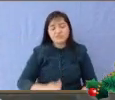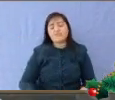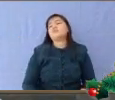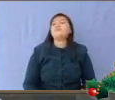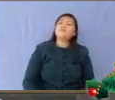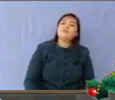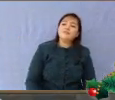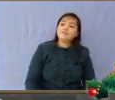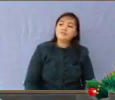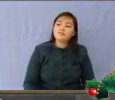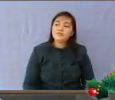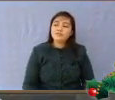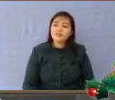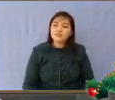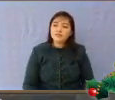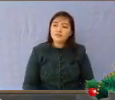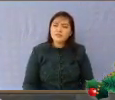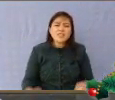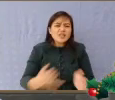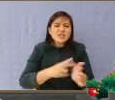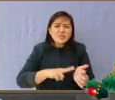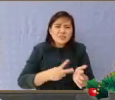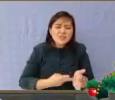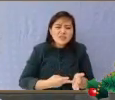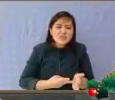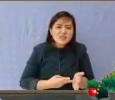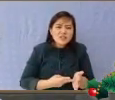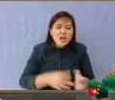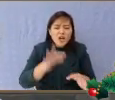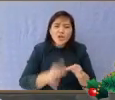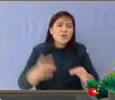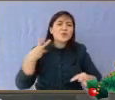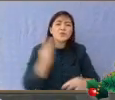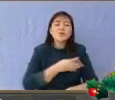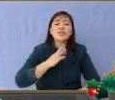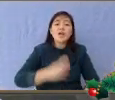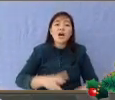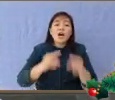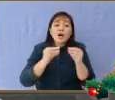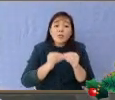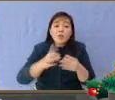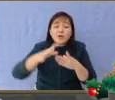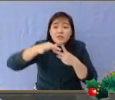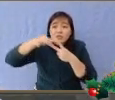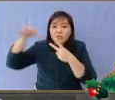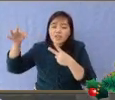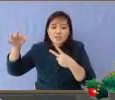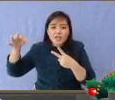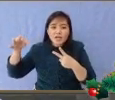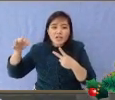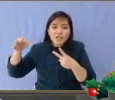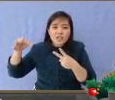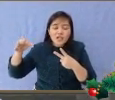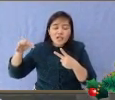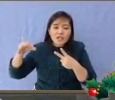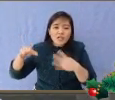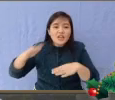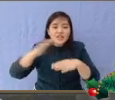Therefore, kung mas special ka sa harapan ng Diyos kaysa sa virus, do you think, sino ang mas pakikinggan? Ikaw o ang